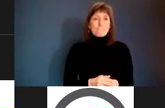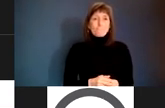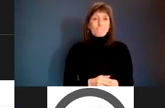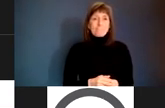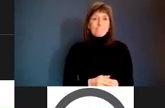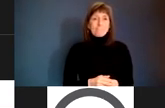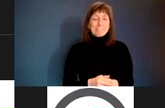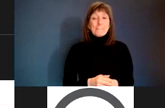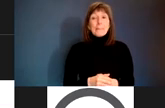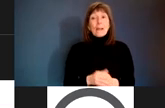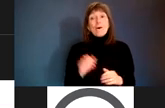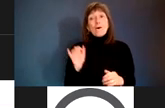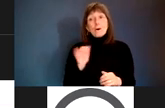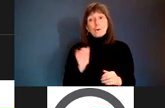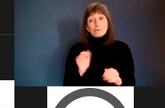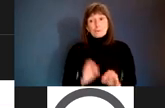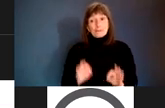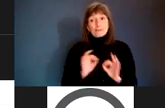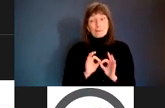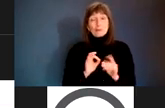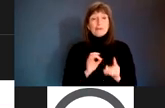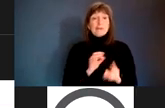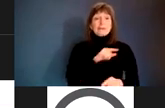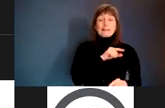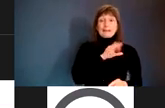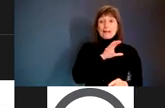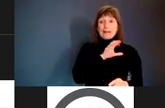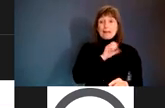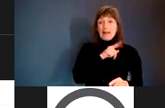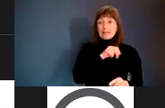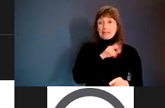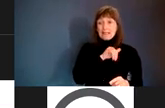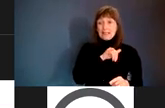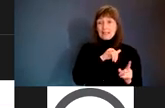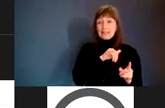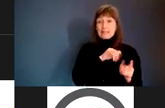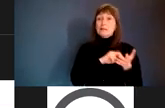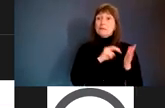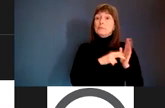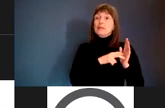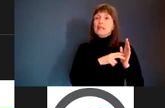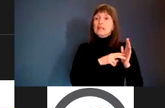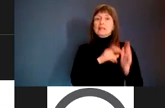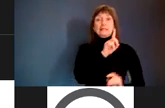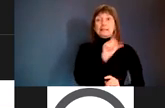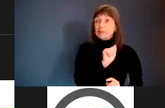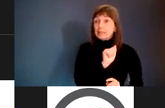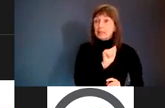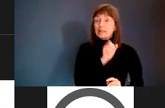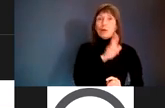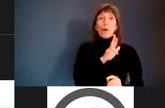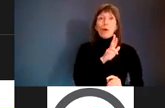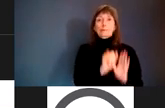Another big piece to remember too, folks, is that capacity is not defined by a diagnosis or disability. For example,